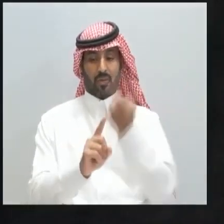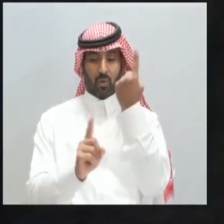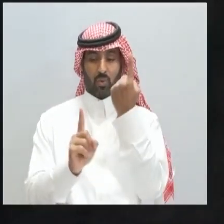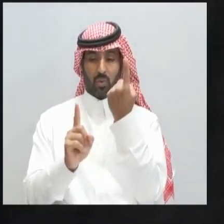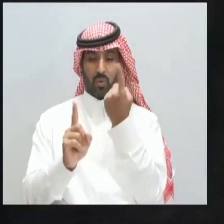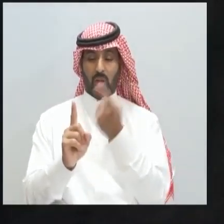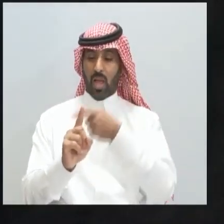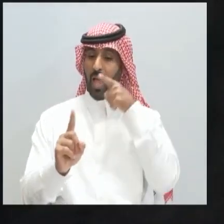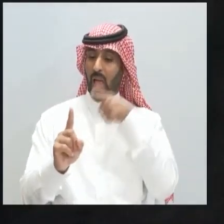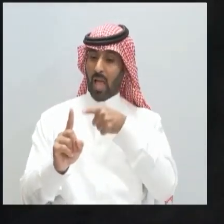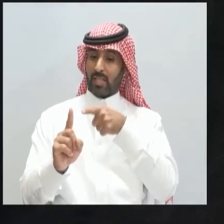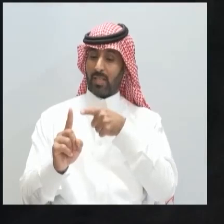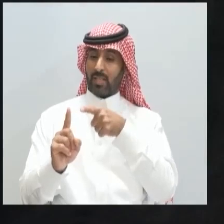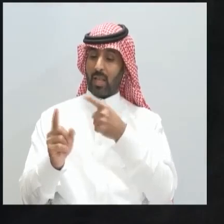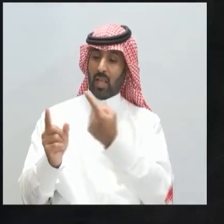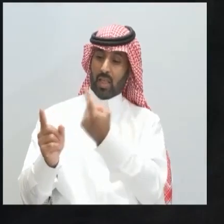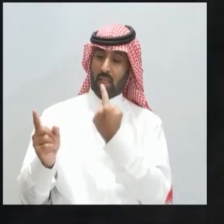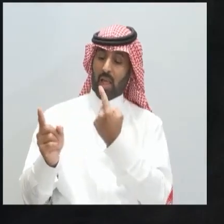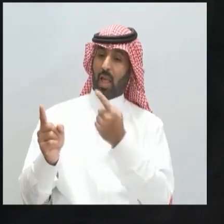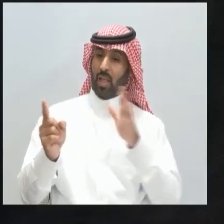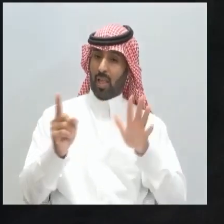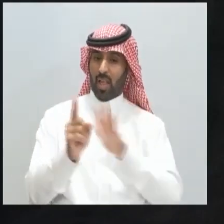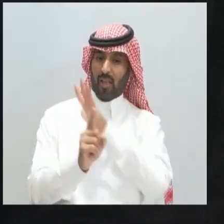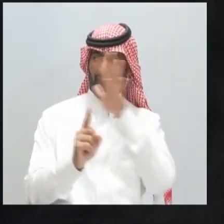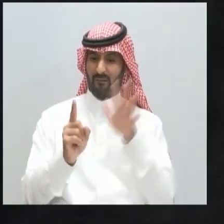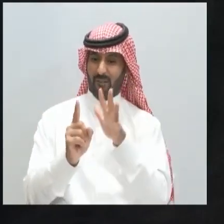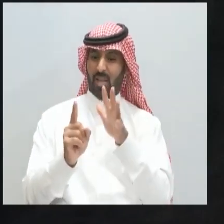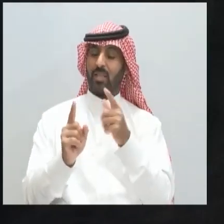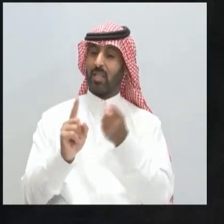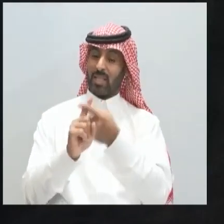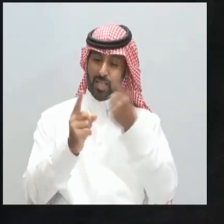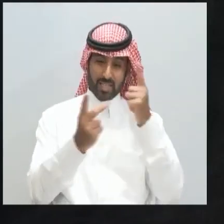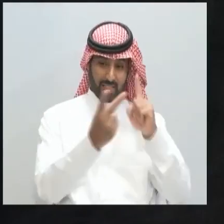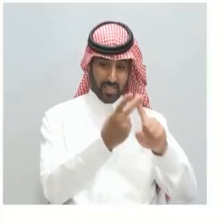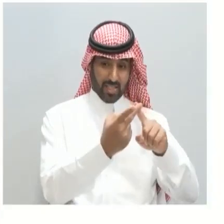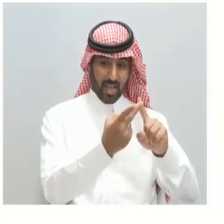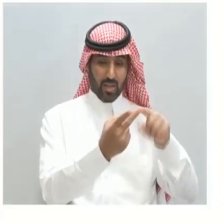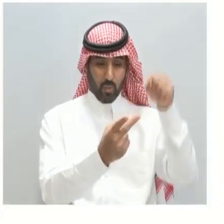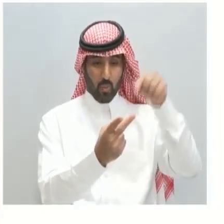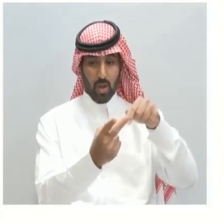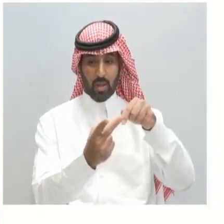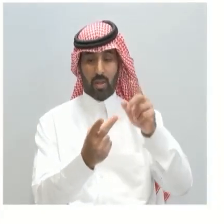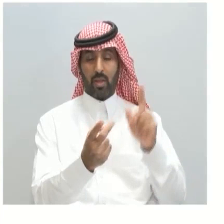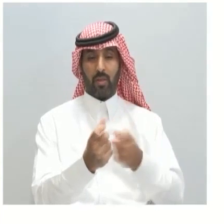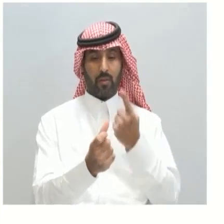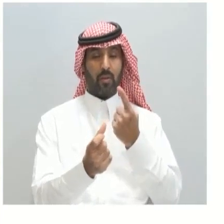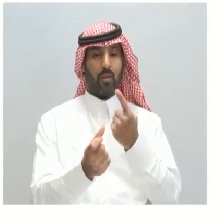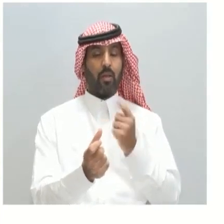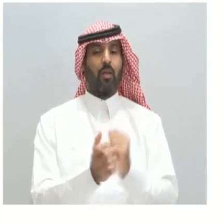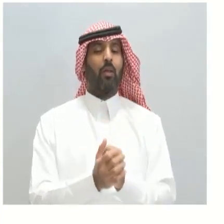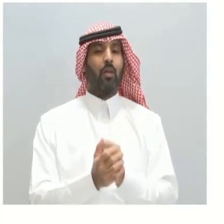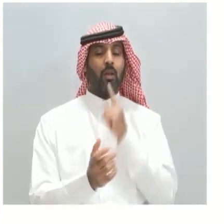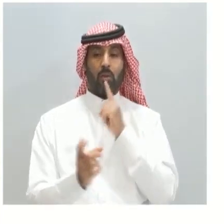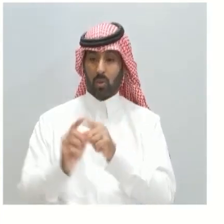has an effect on the second one. This is an easy lesson, actually. For example, here,